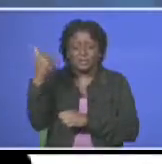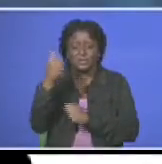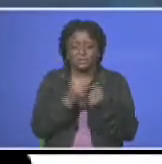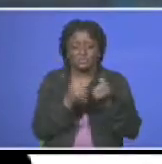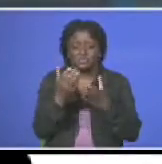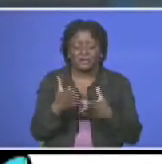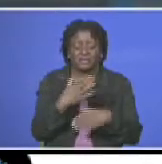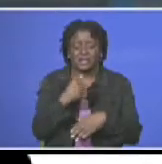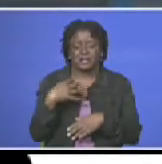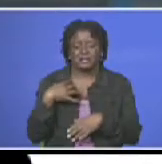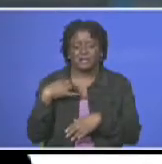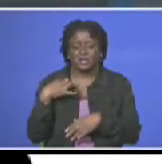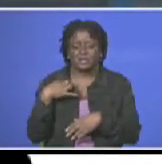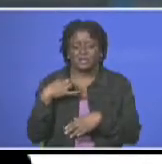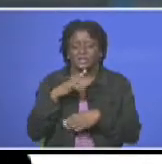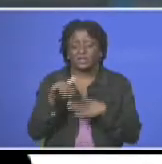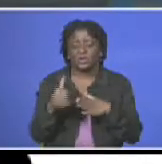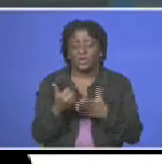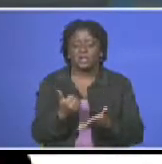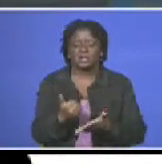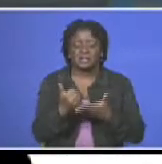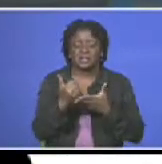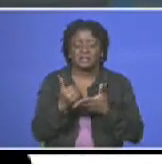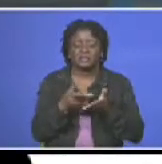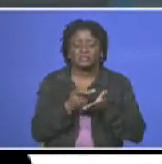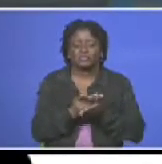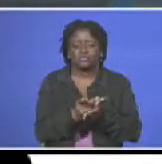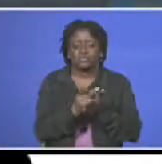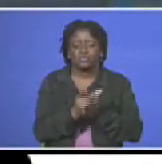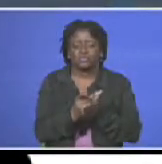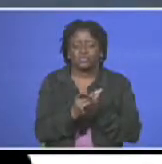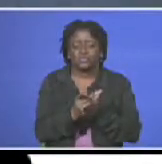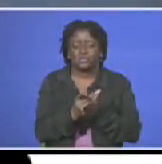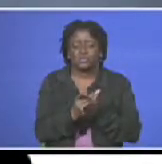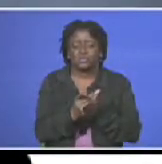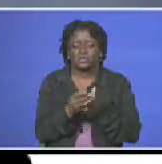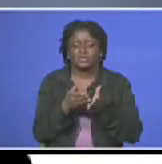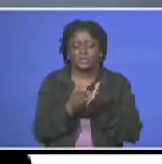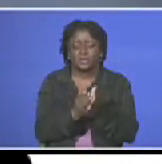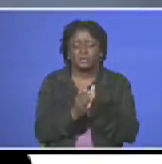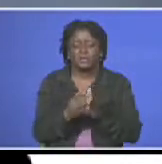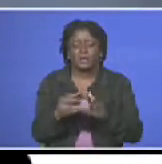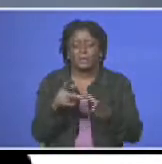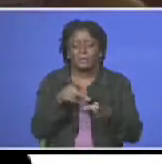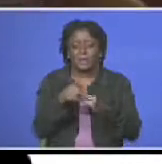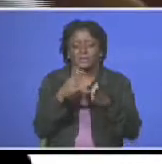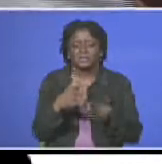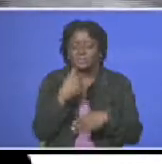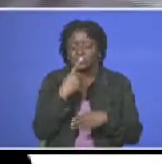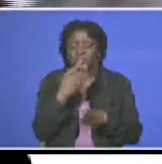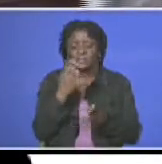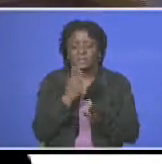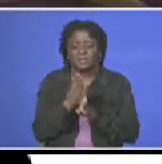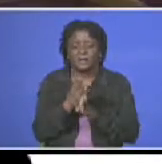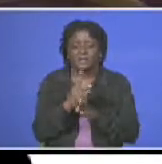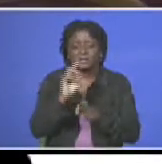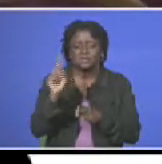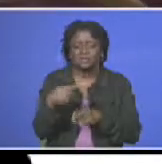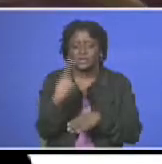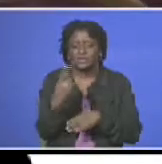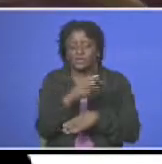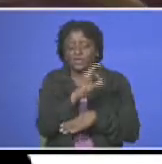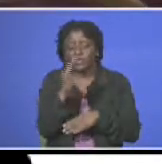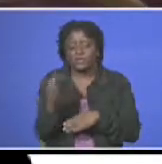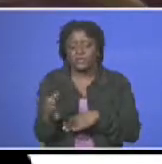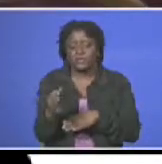cruise line passengers who were injured after their bus overturned while they were on tour in Rock Sound. Now, officials say it was a spirit